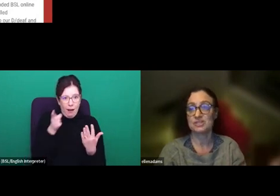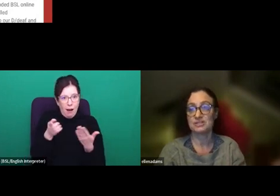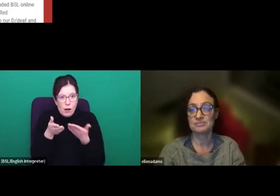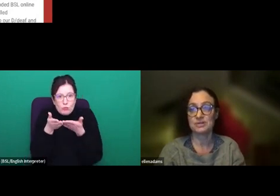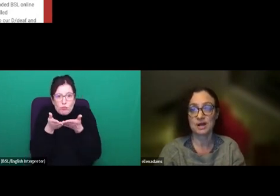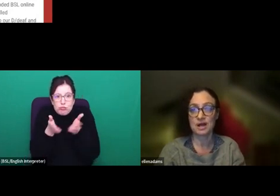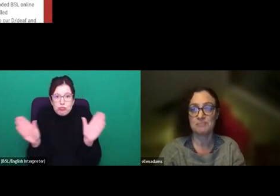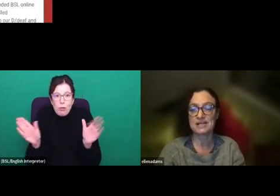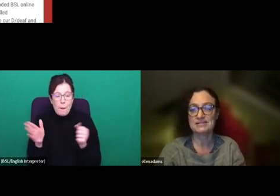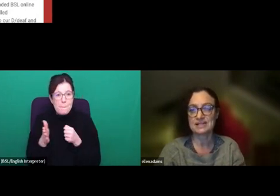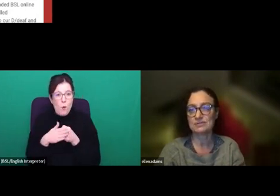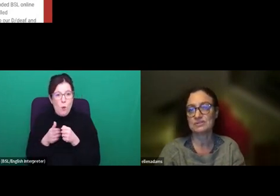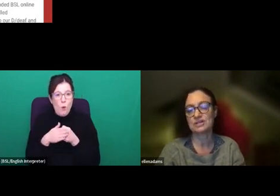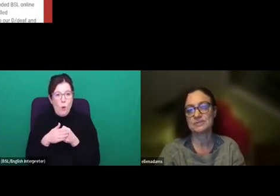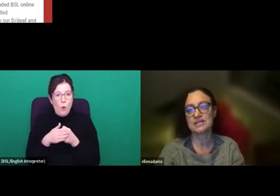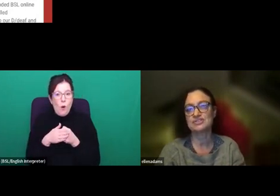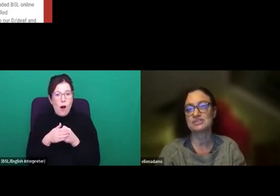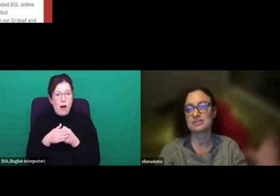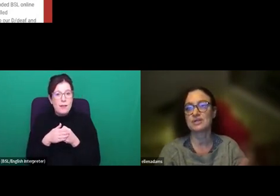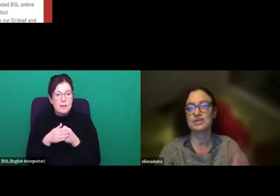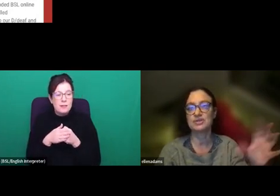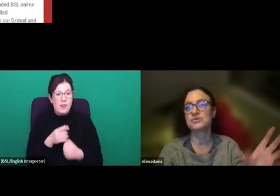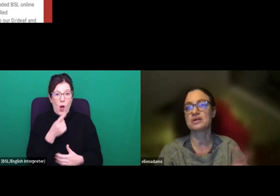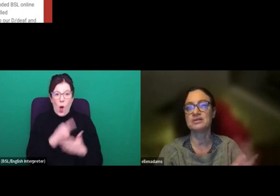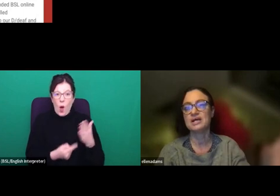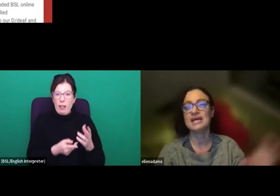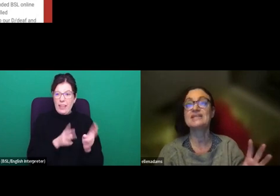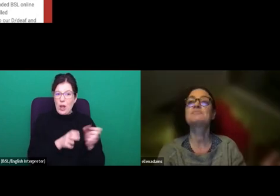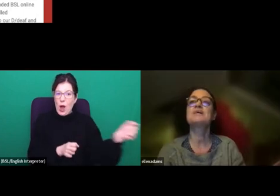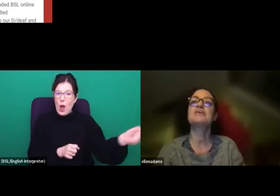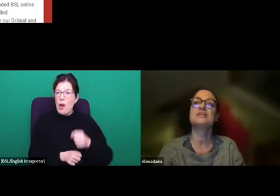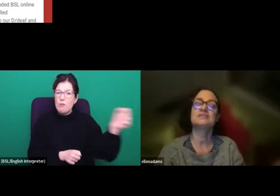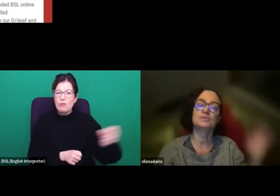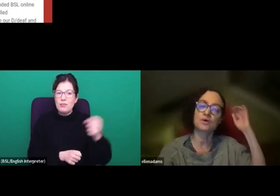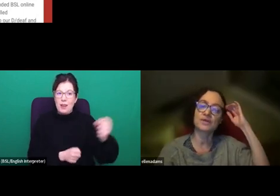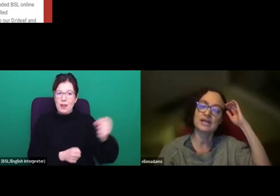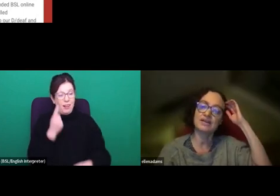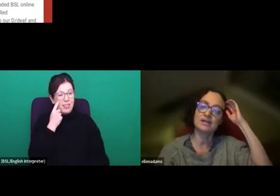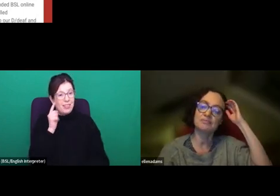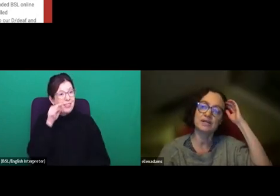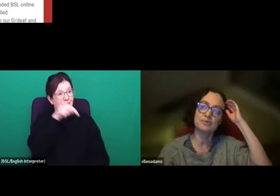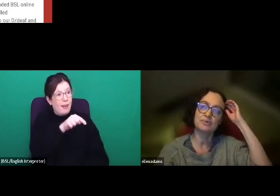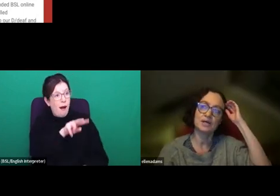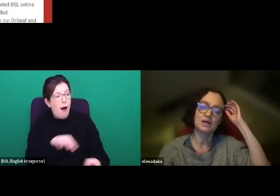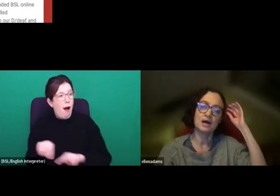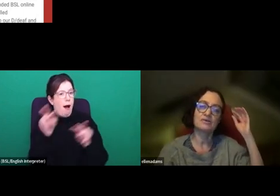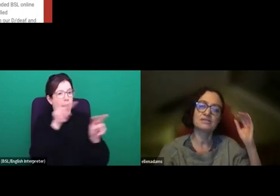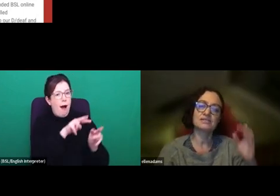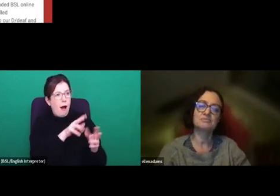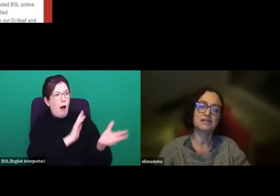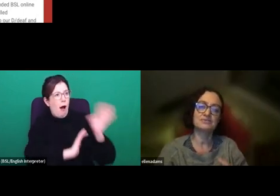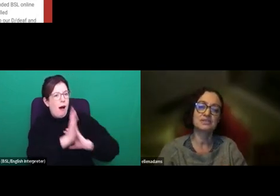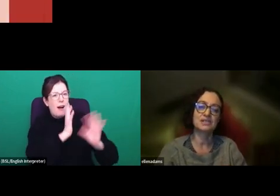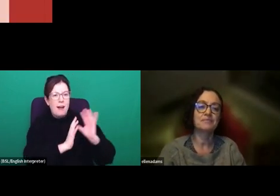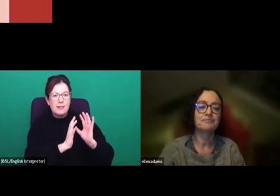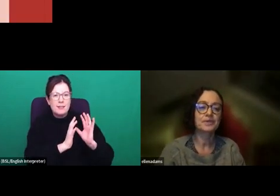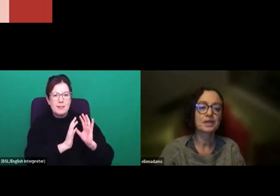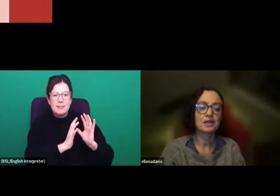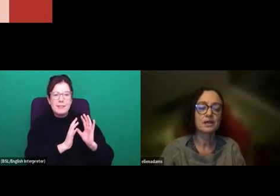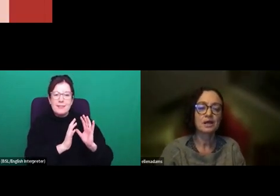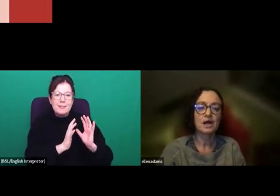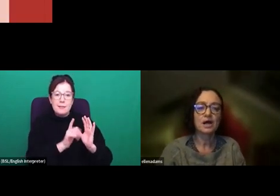having BSL interpretation so that you can experience what the hearing people are